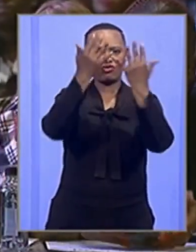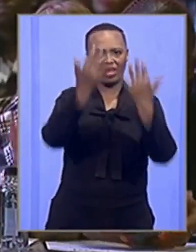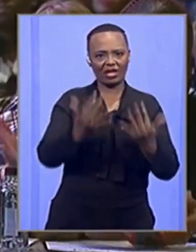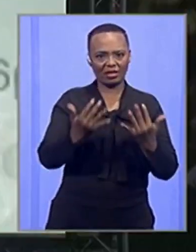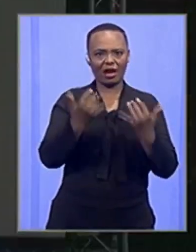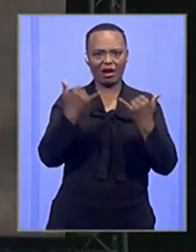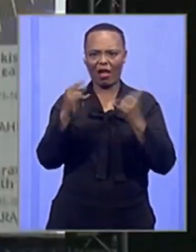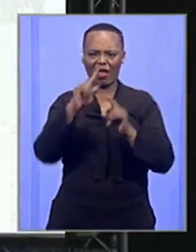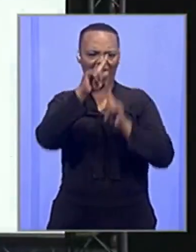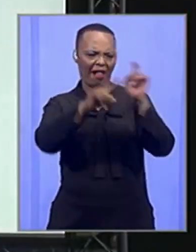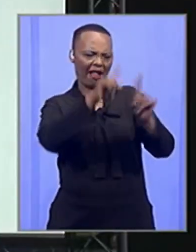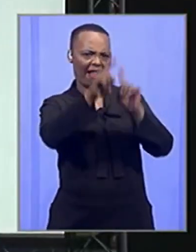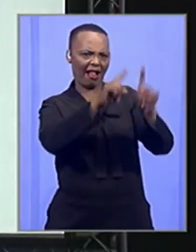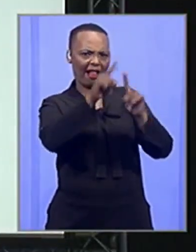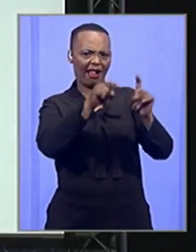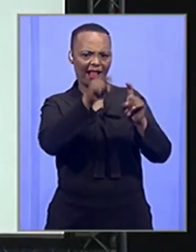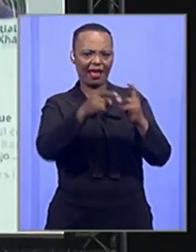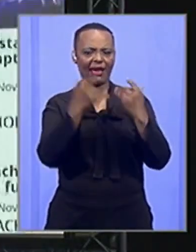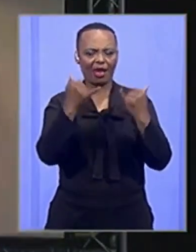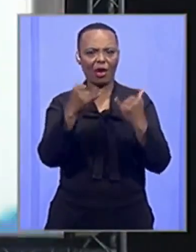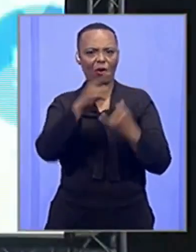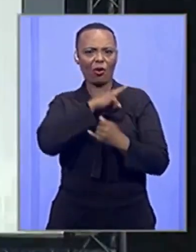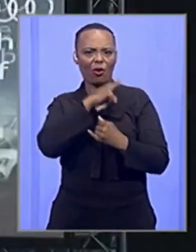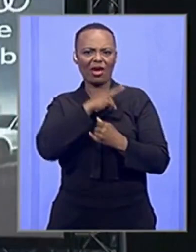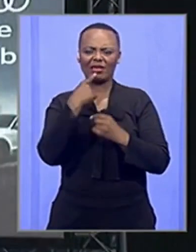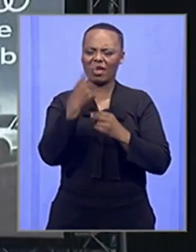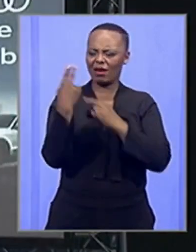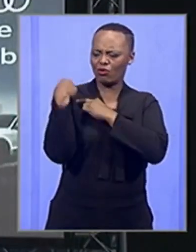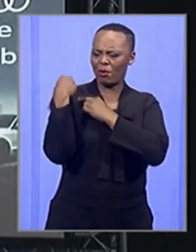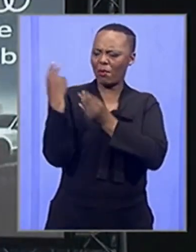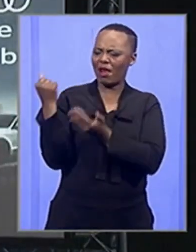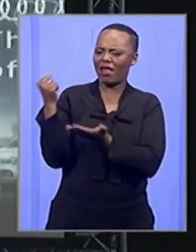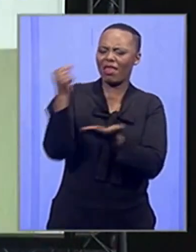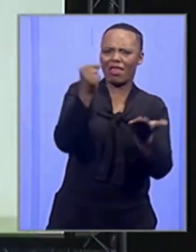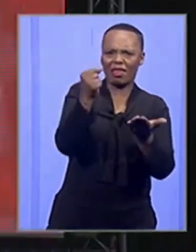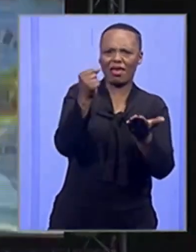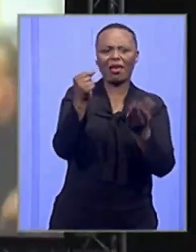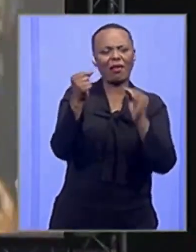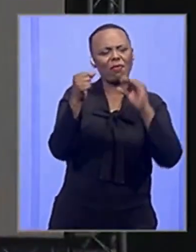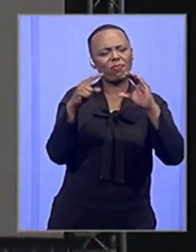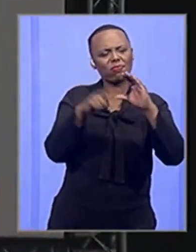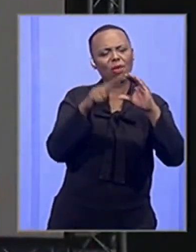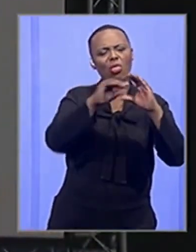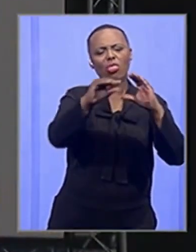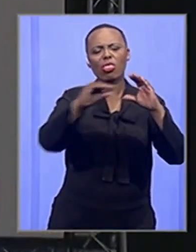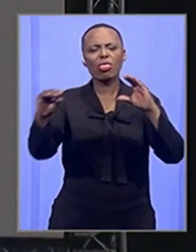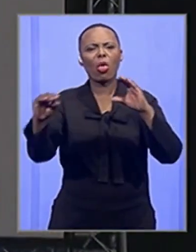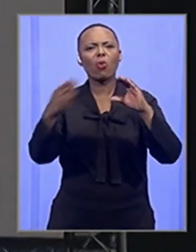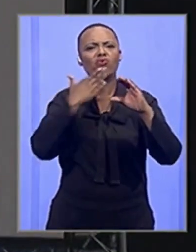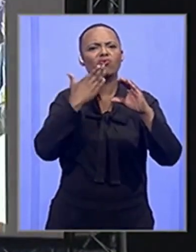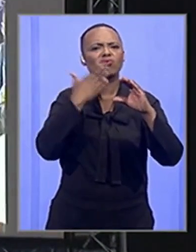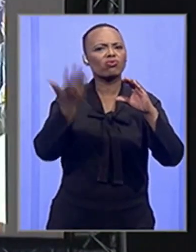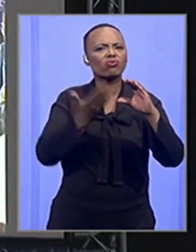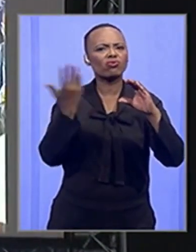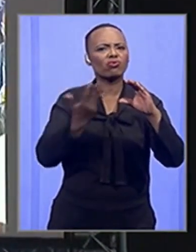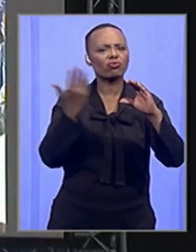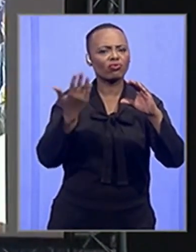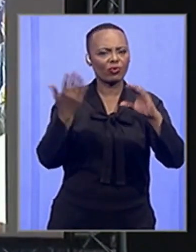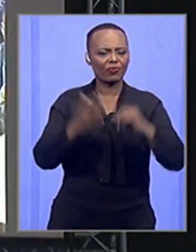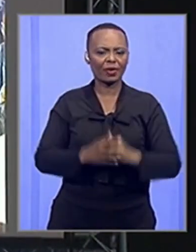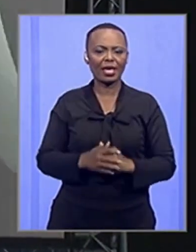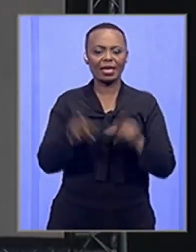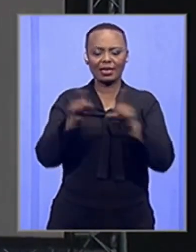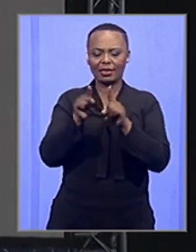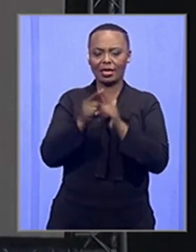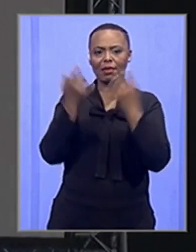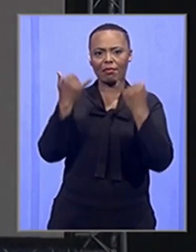ba gadikwa ka dipotšišo malebana le maikarabelo a tšhelete yeo e abilwego go lwa le leuba le. Bahlankediphetiši ba